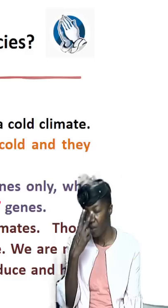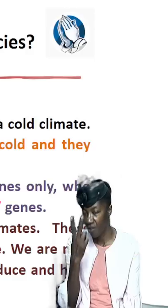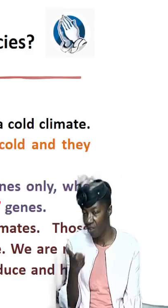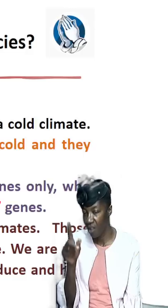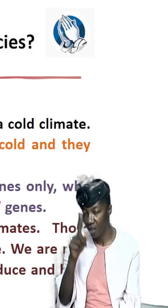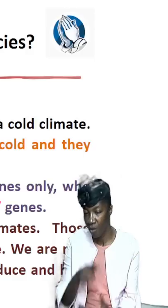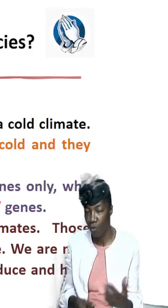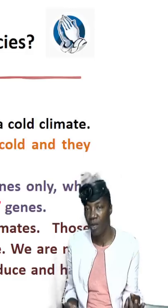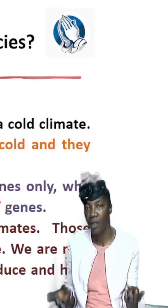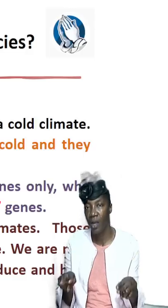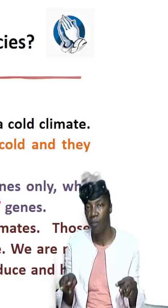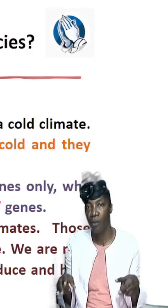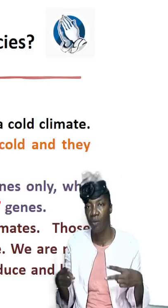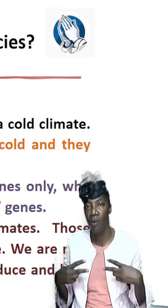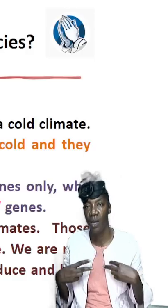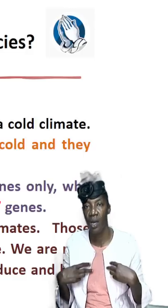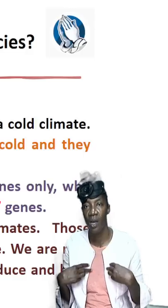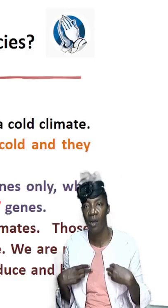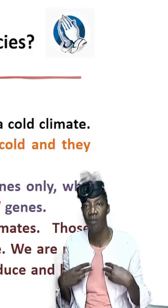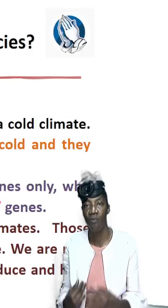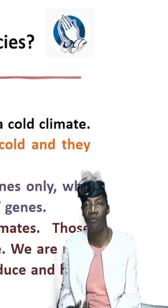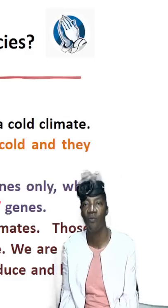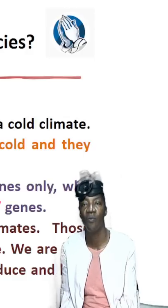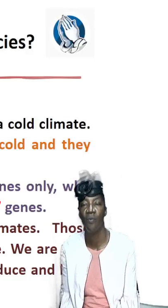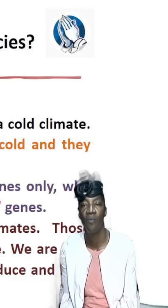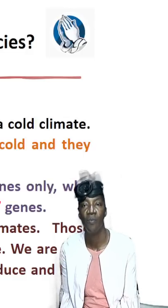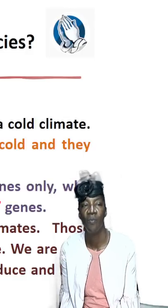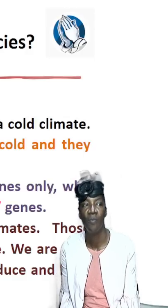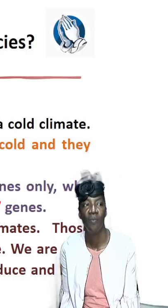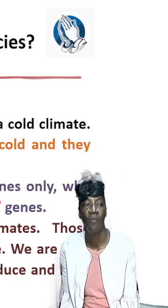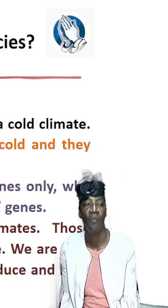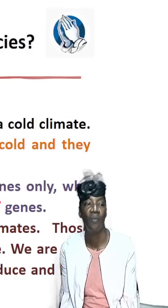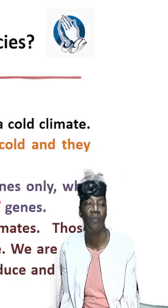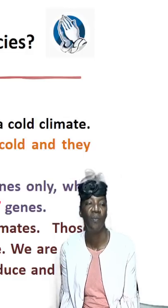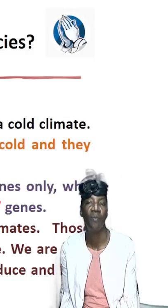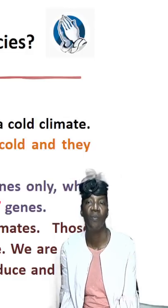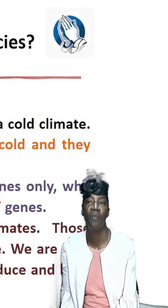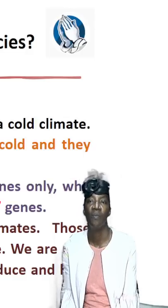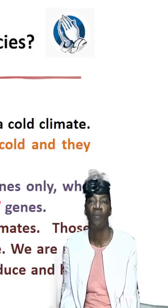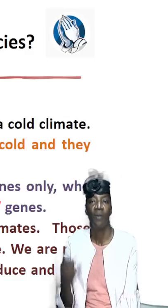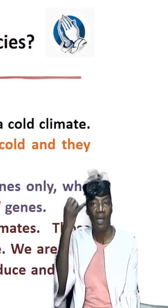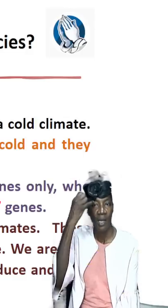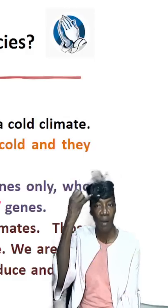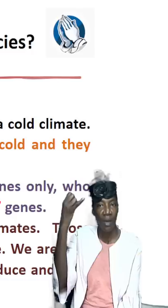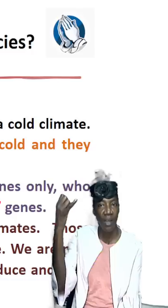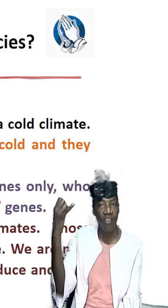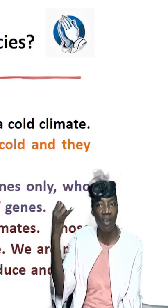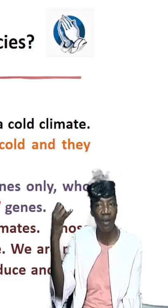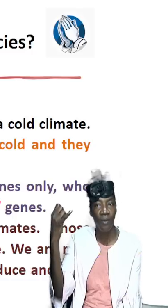happen when we have that particular combination. Now imagine